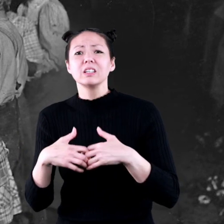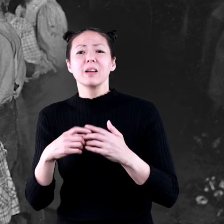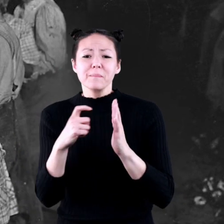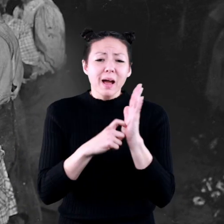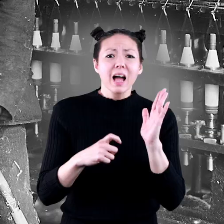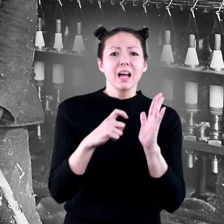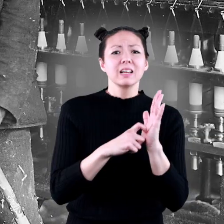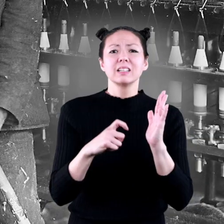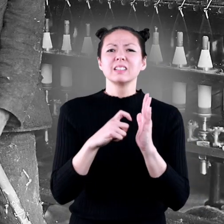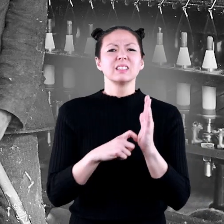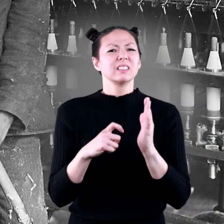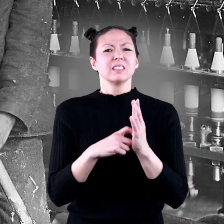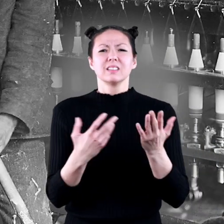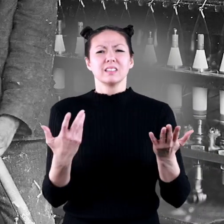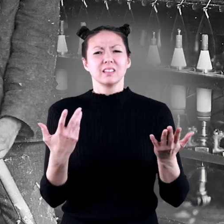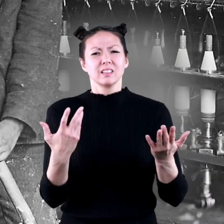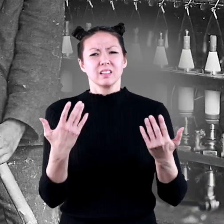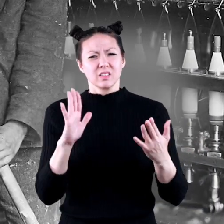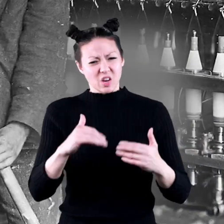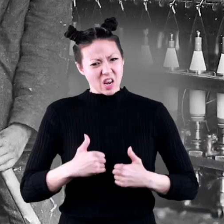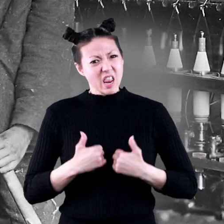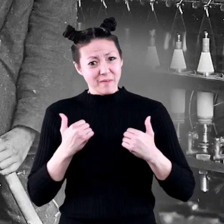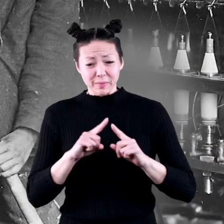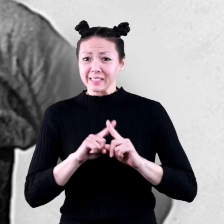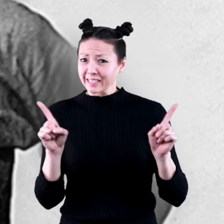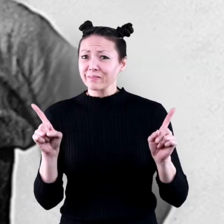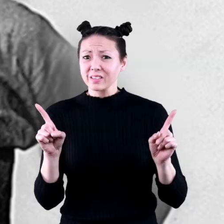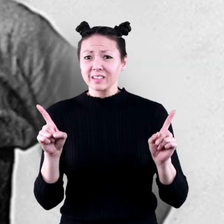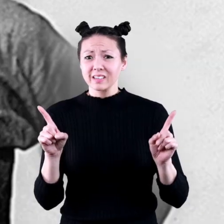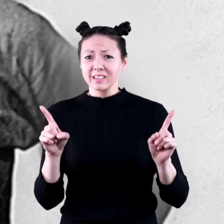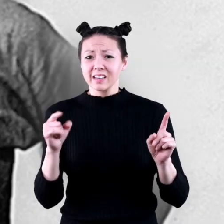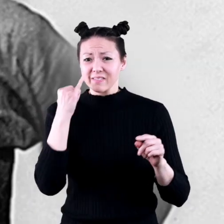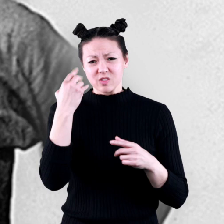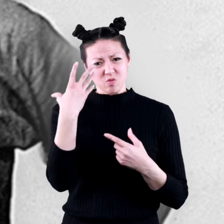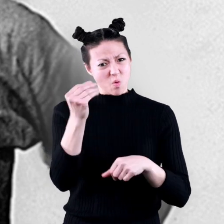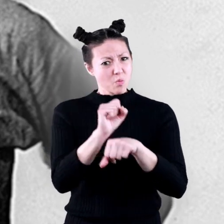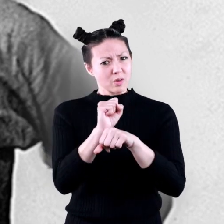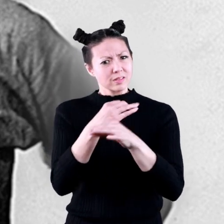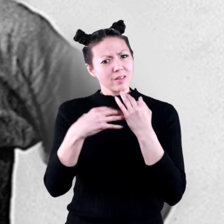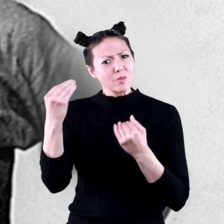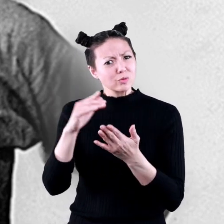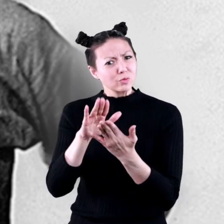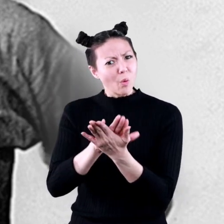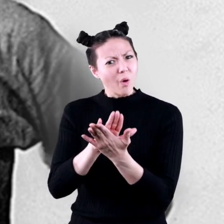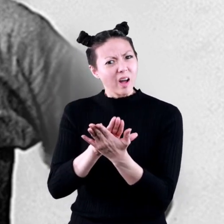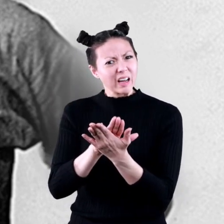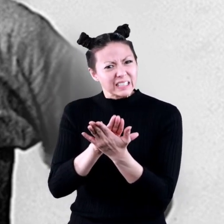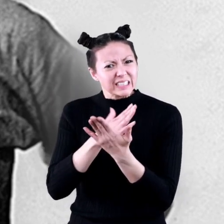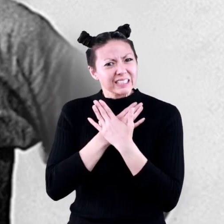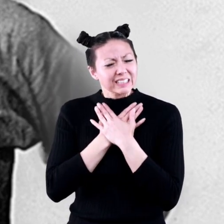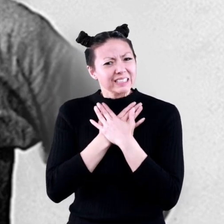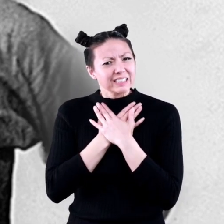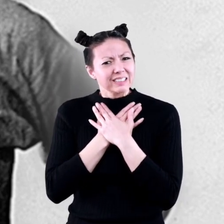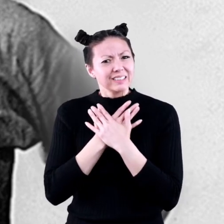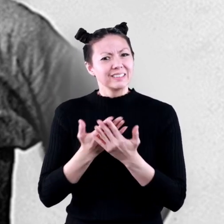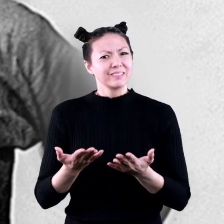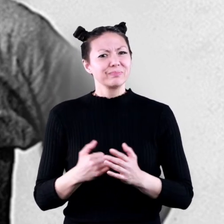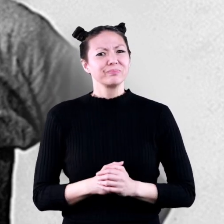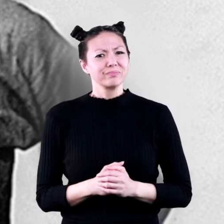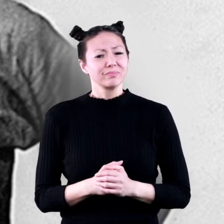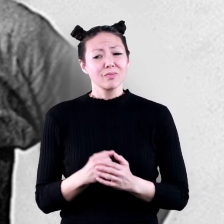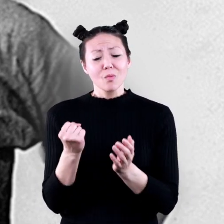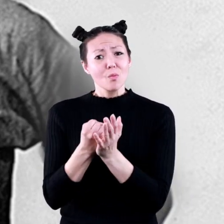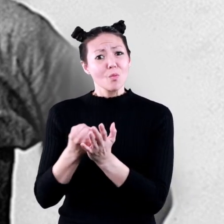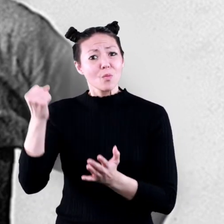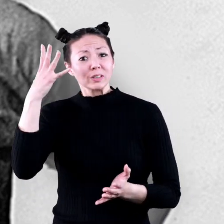in canneries, factories, or mines. How do you think your life would be different if you had to work instead of going to